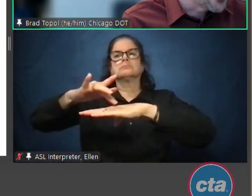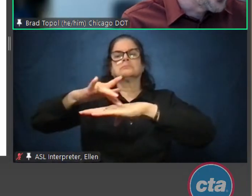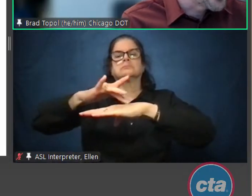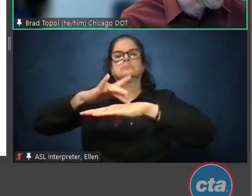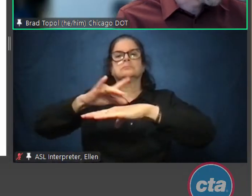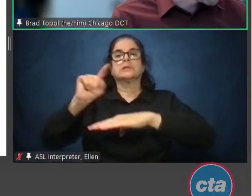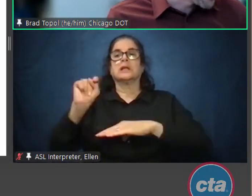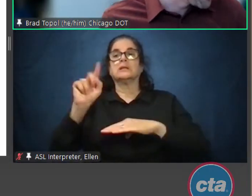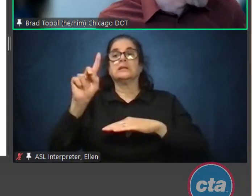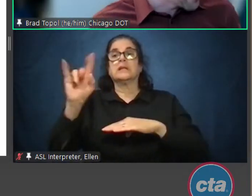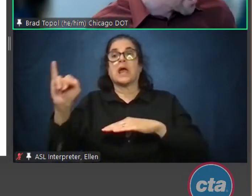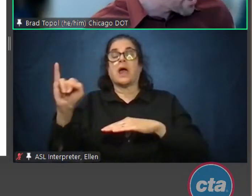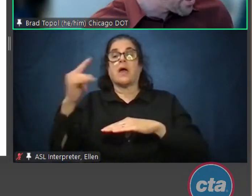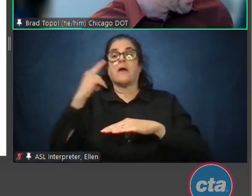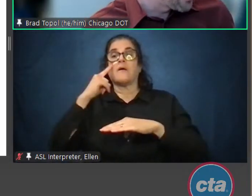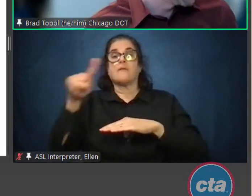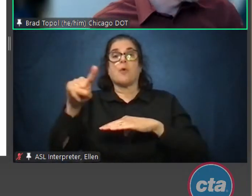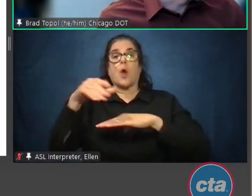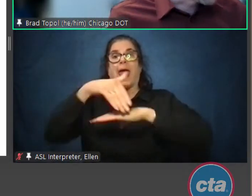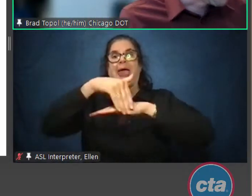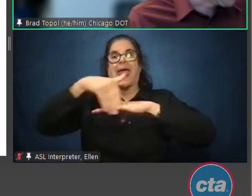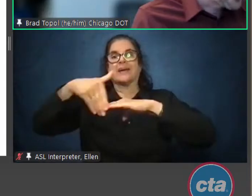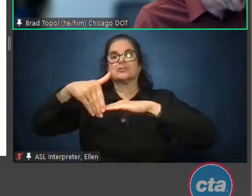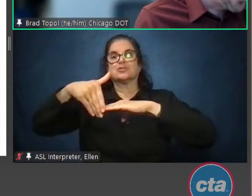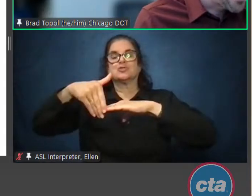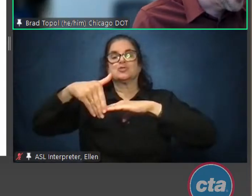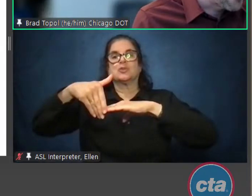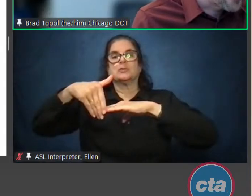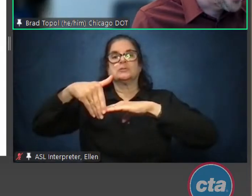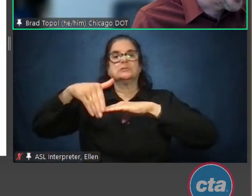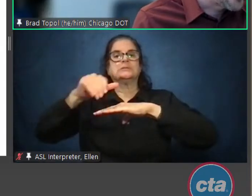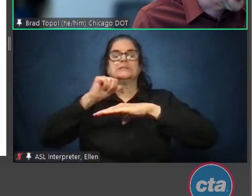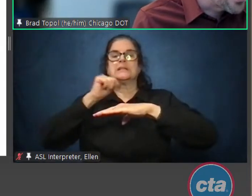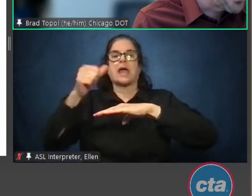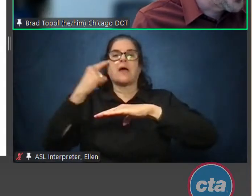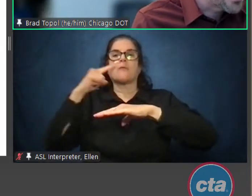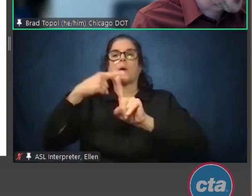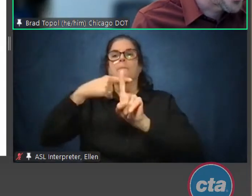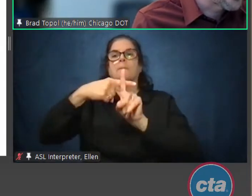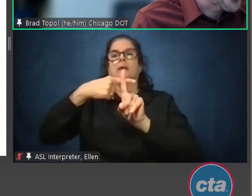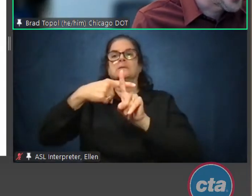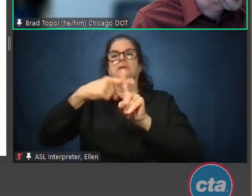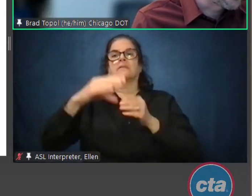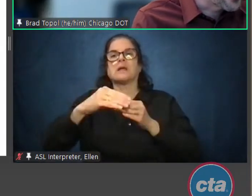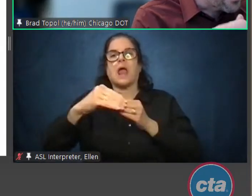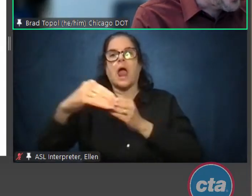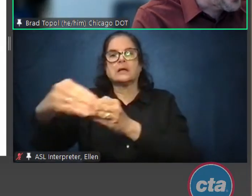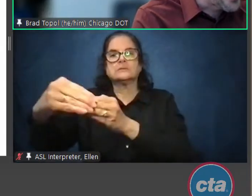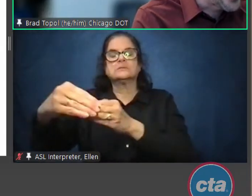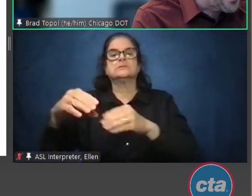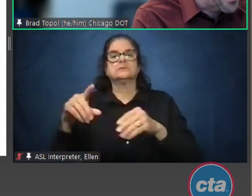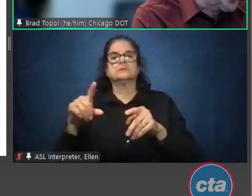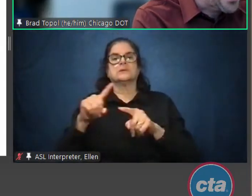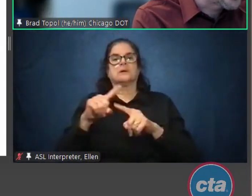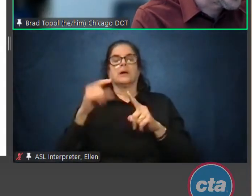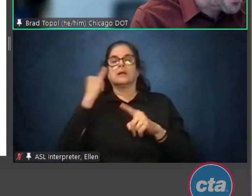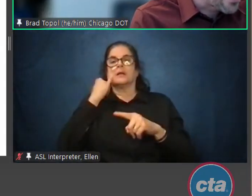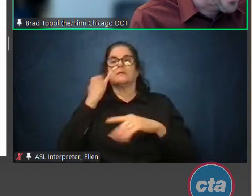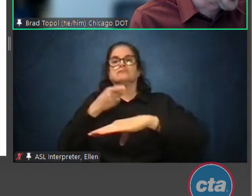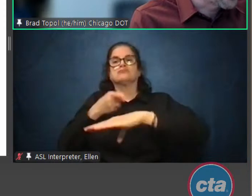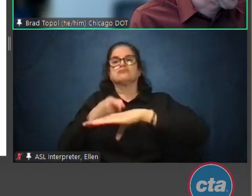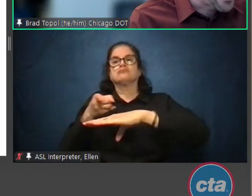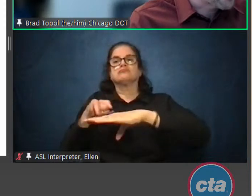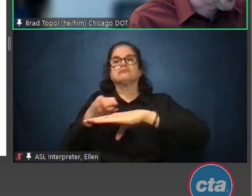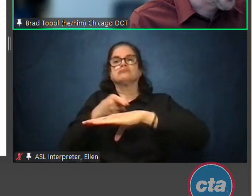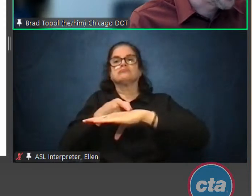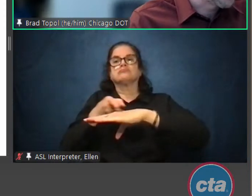TDI was used as a detectable edge, not as a positive guidance. I mean, you could use it as positive guidance, but if you were following it with your cane centered